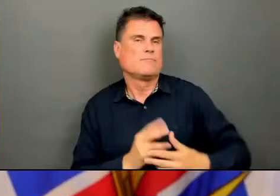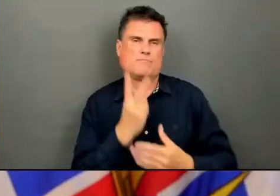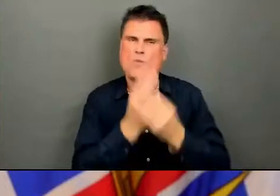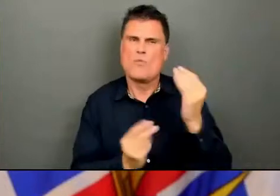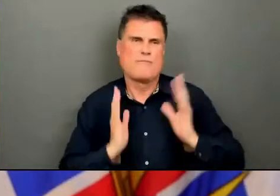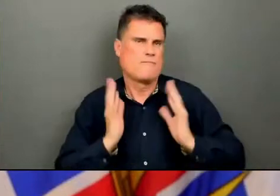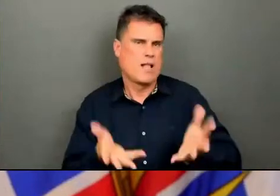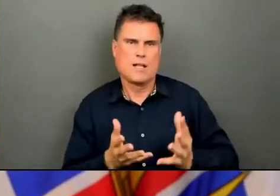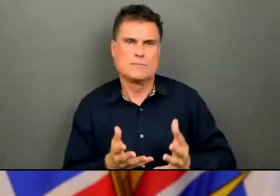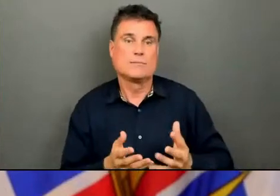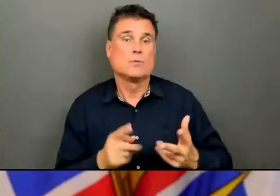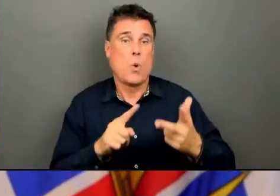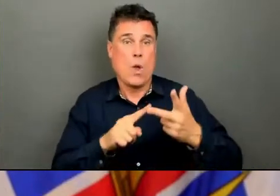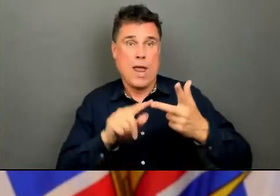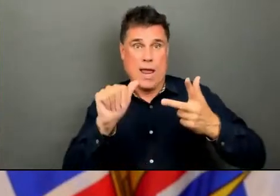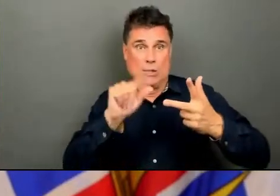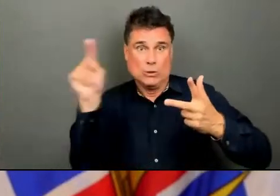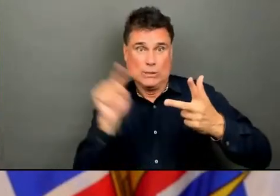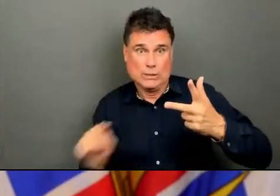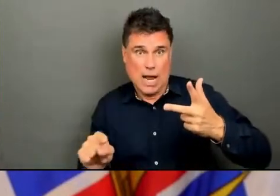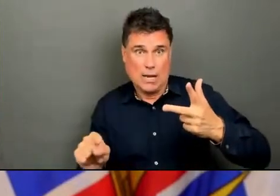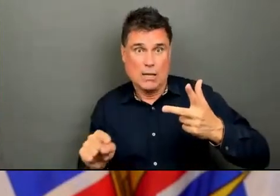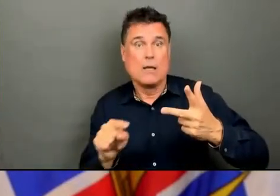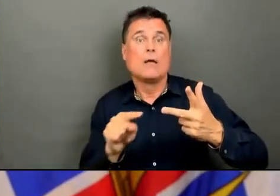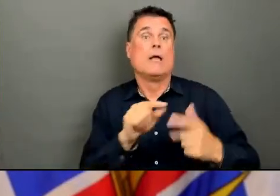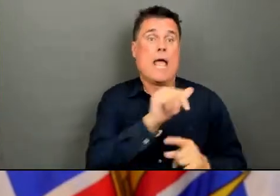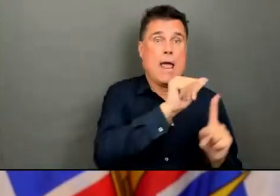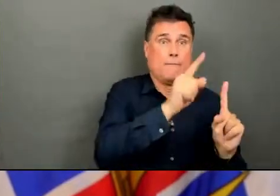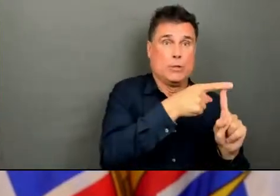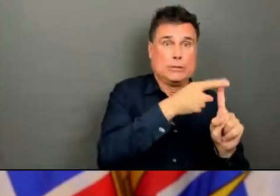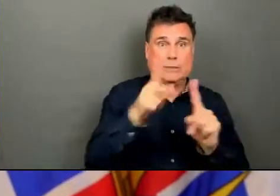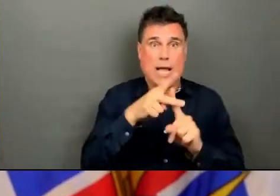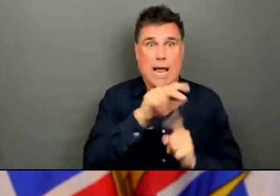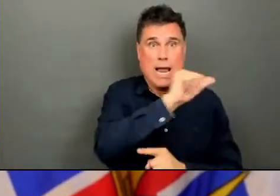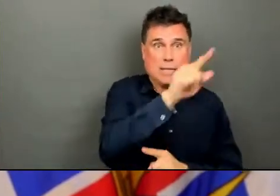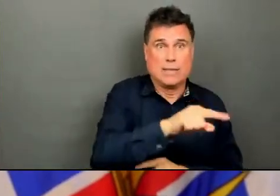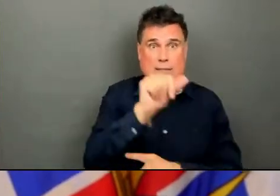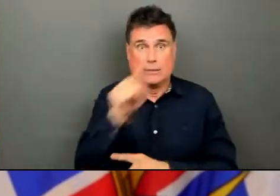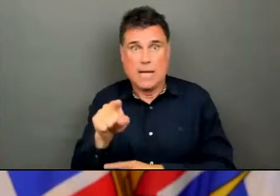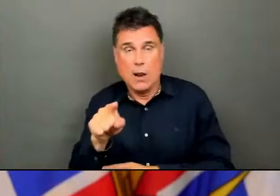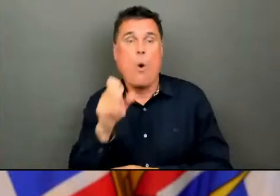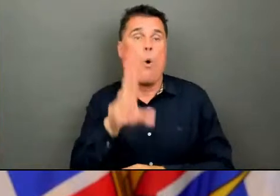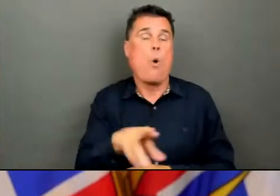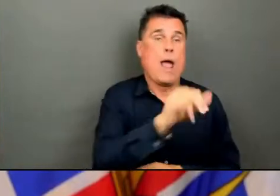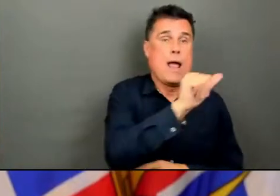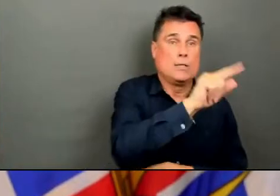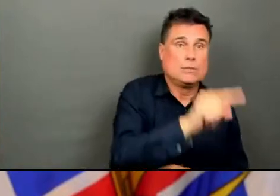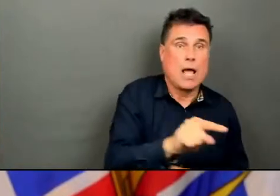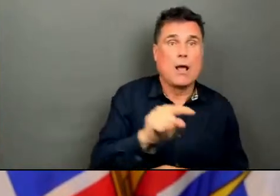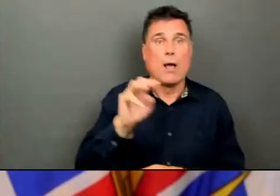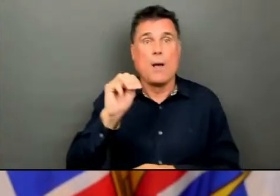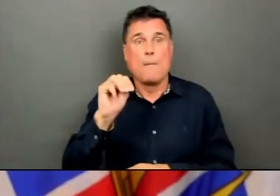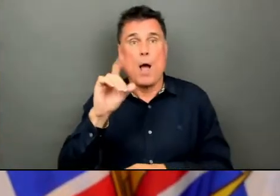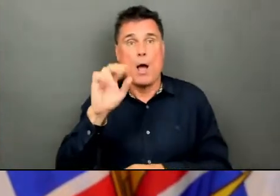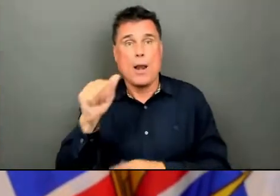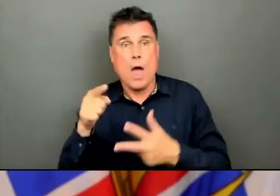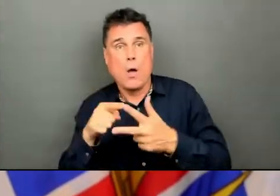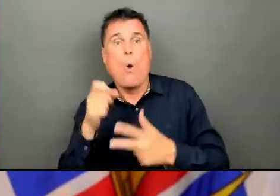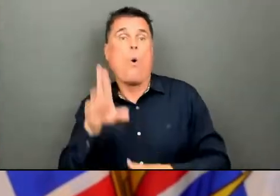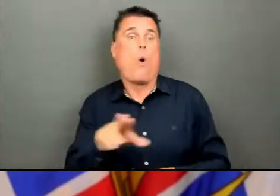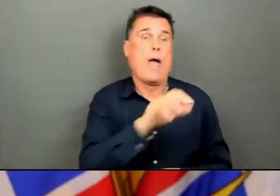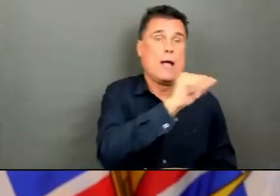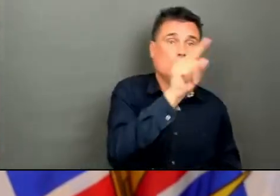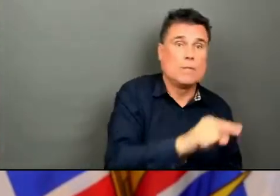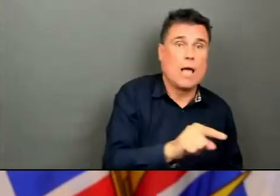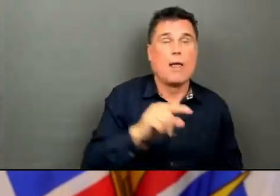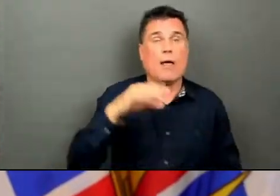mRNA after a dose of AstraZeneca may give some boost to the immune system. But we don't know whether that translates